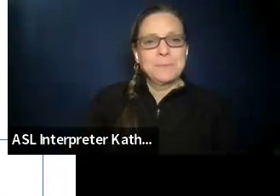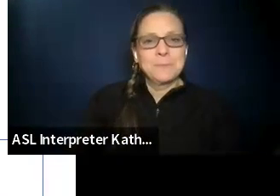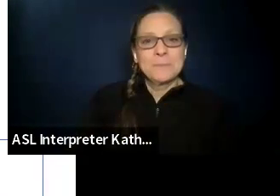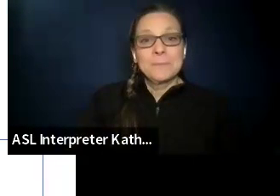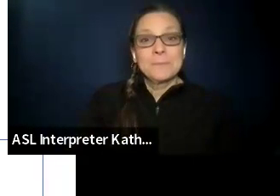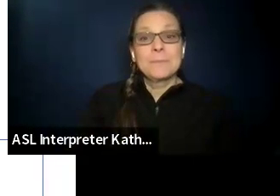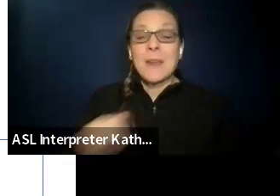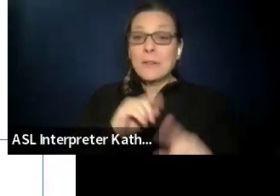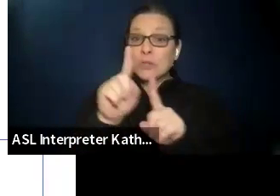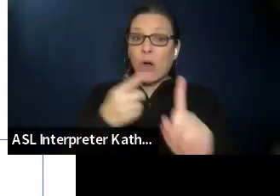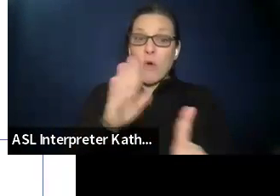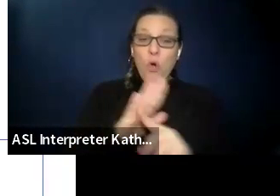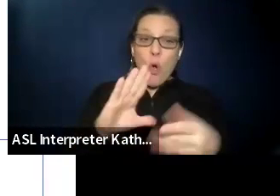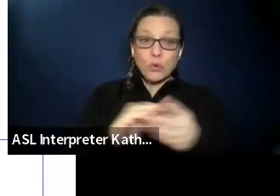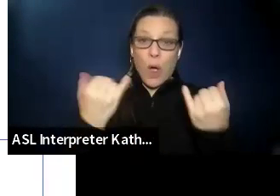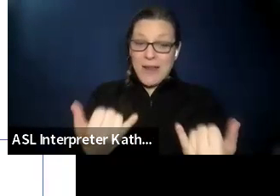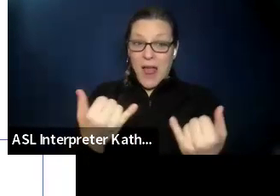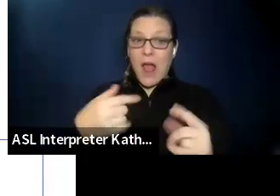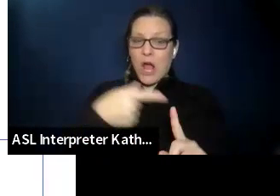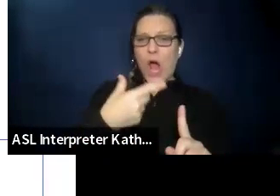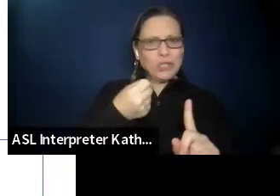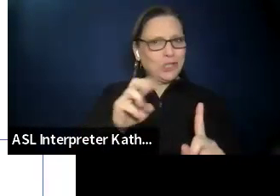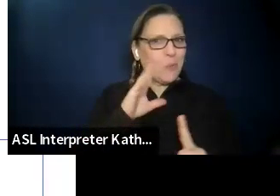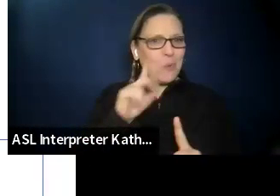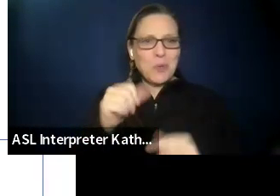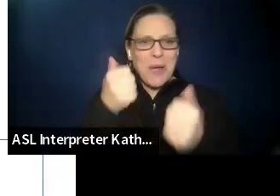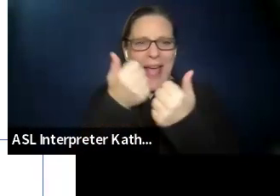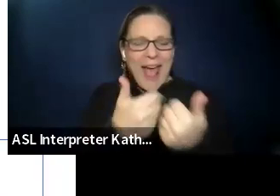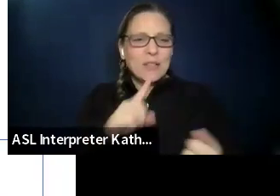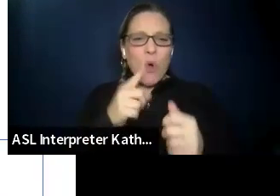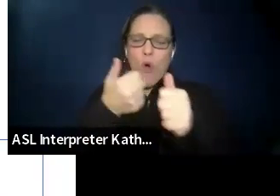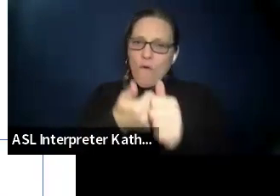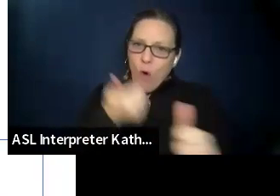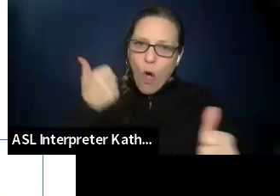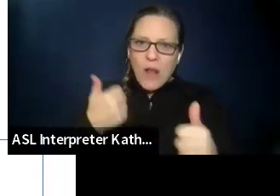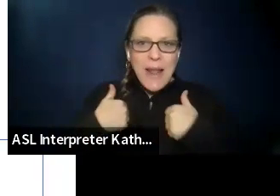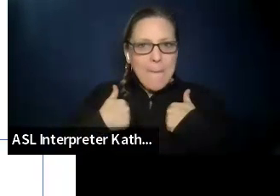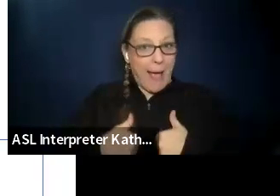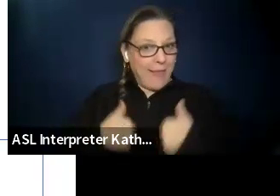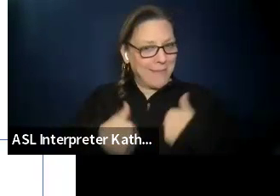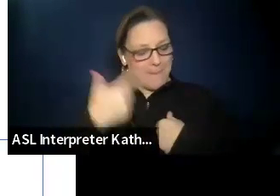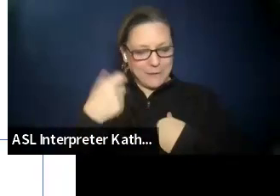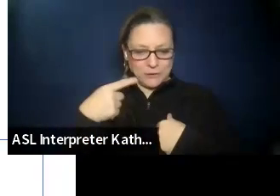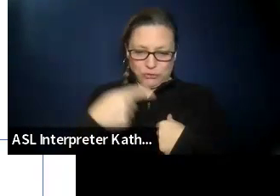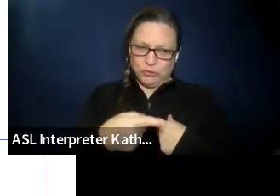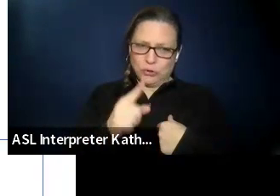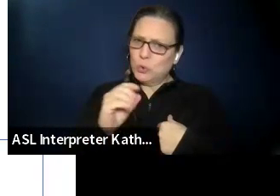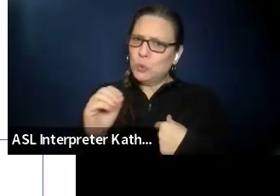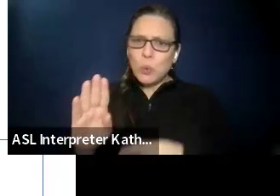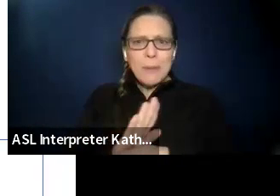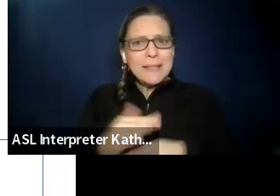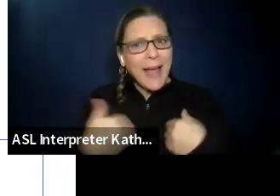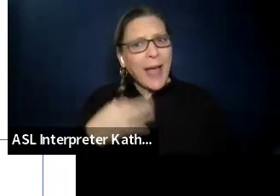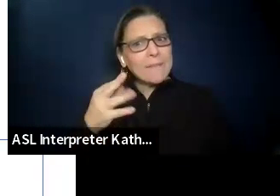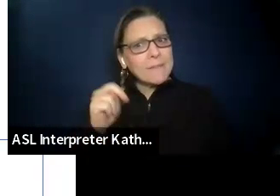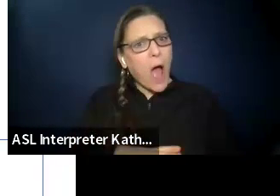As the star of her own story now, she will do just about anything to avoid taking a bath because she is too busy having